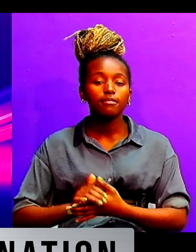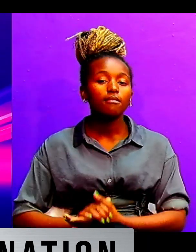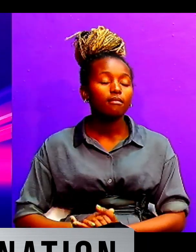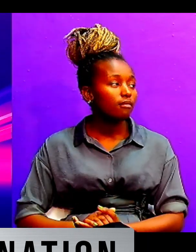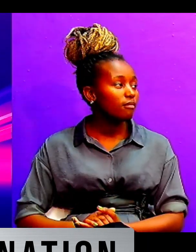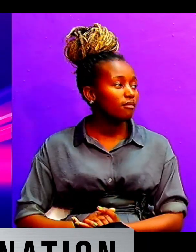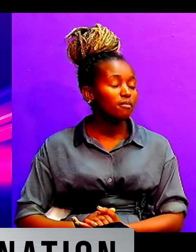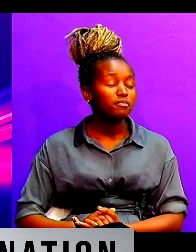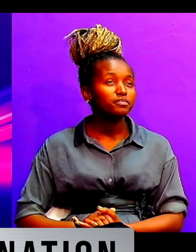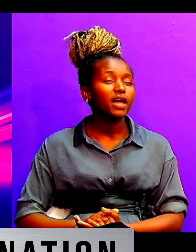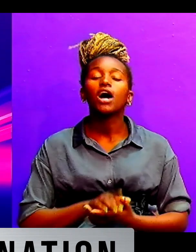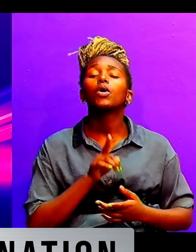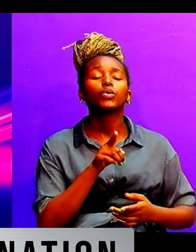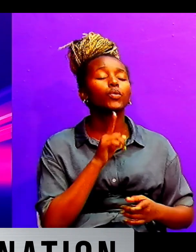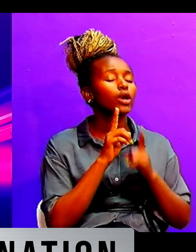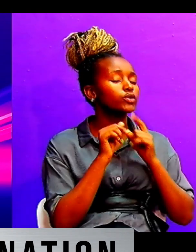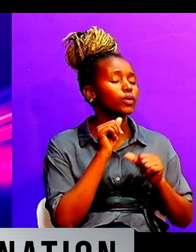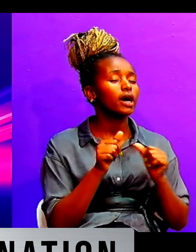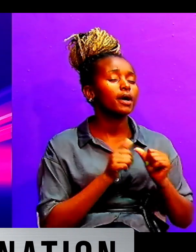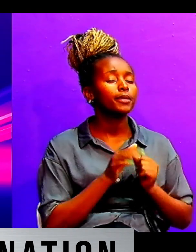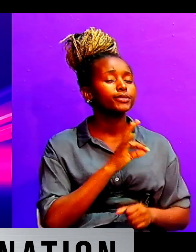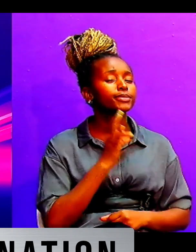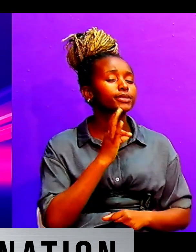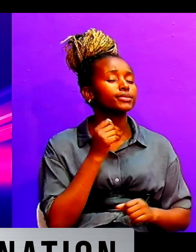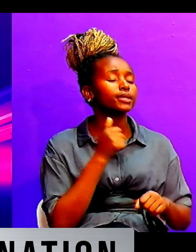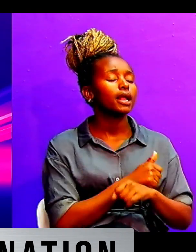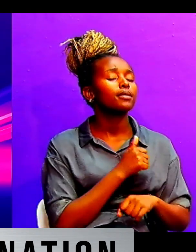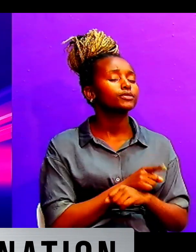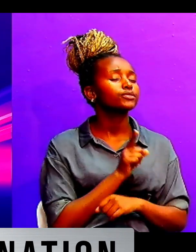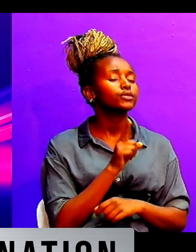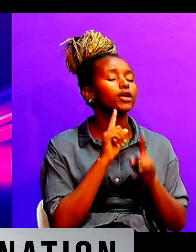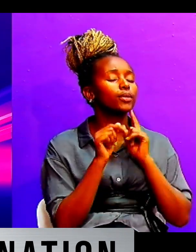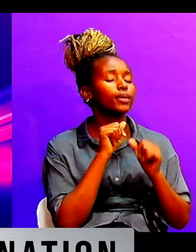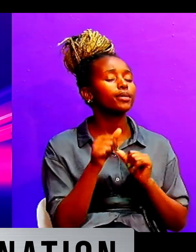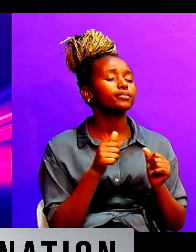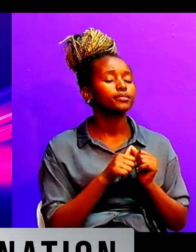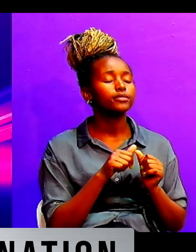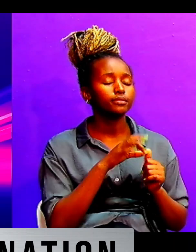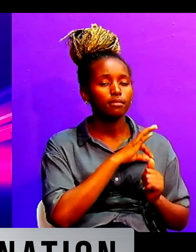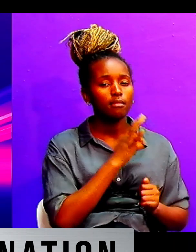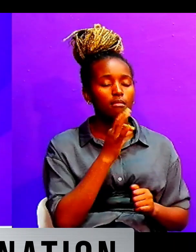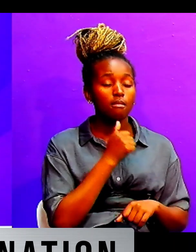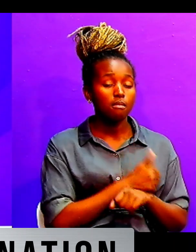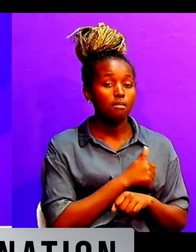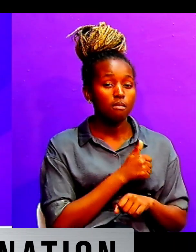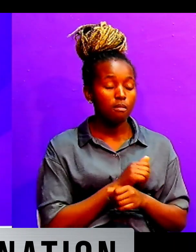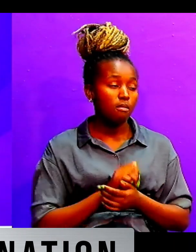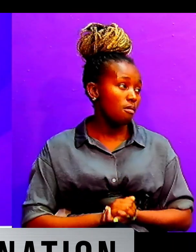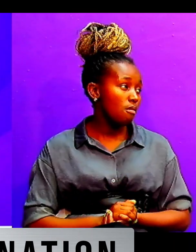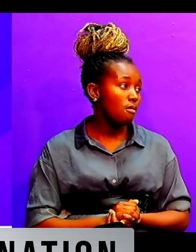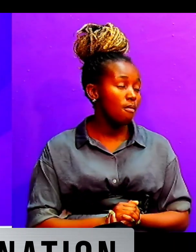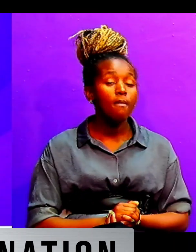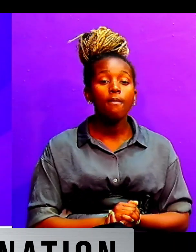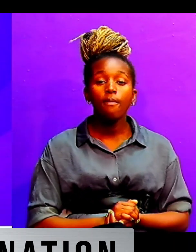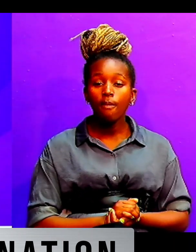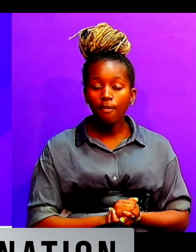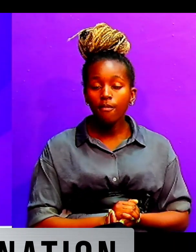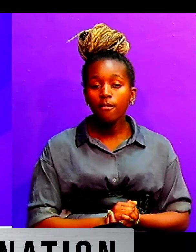about spiritual abuse. No, right. I'll restrict myself from such. By the way, just